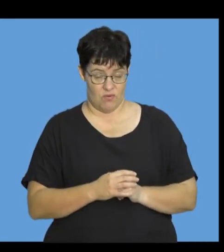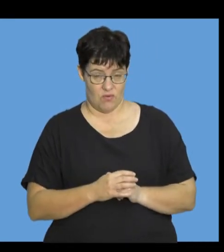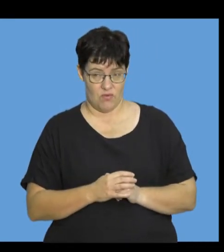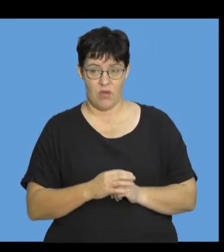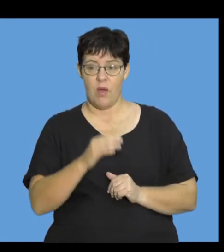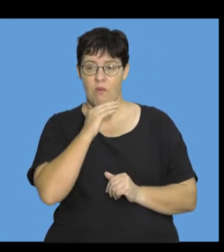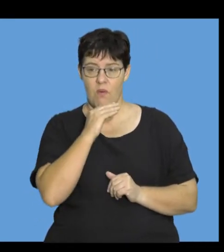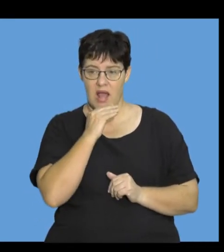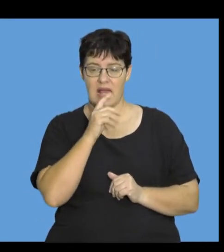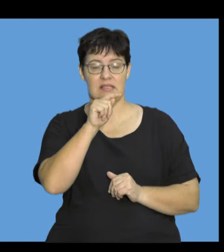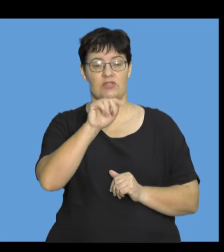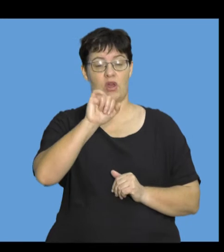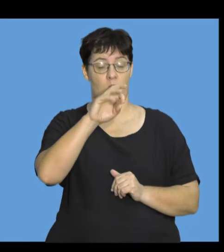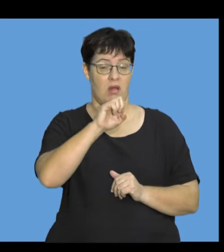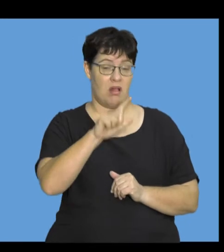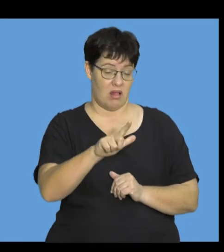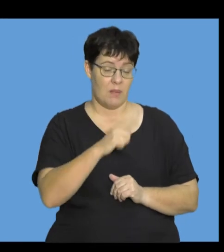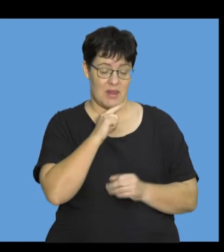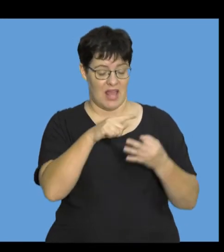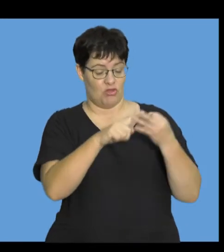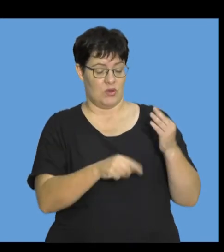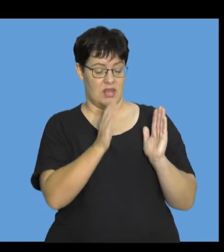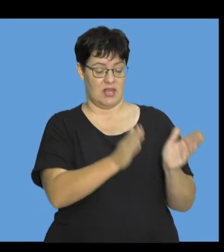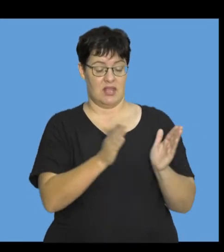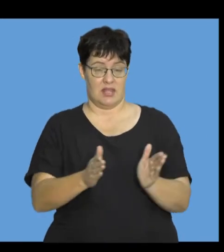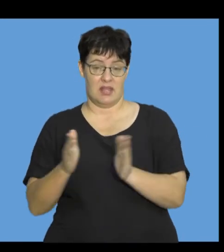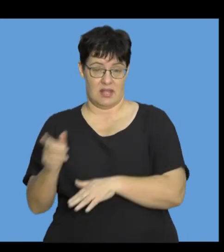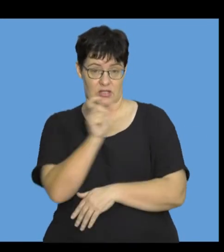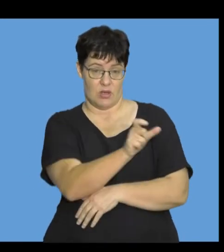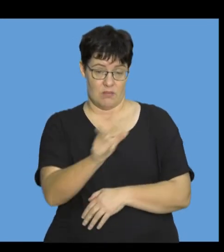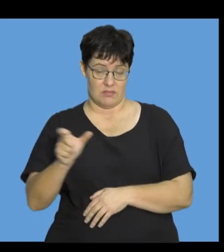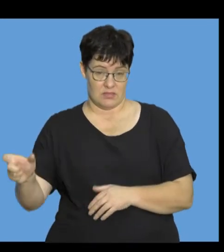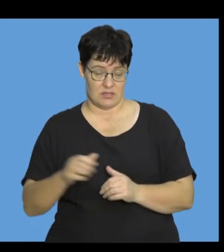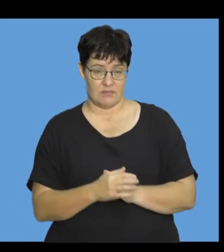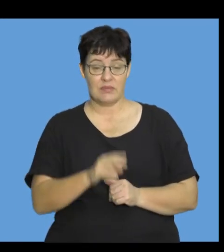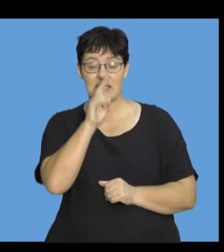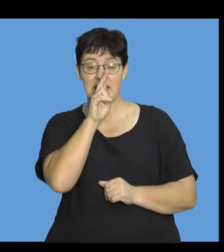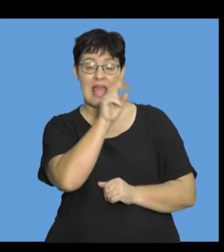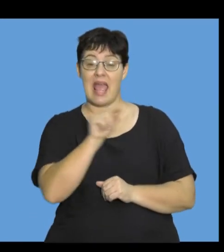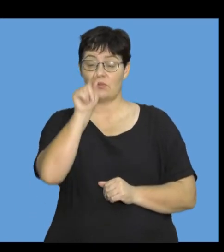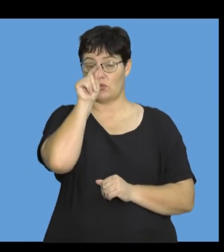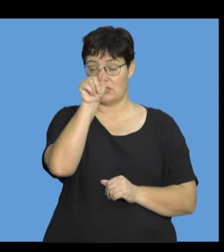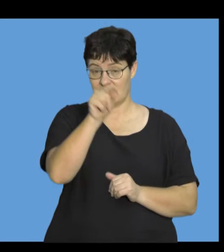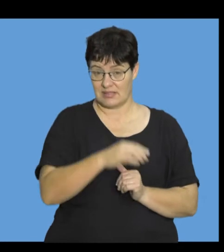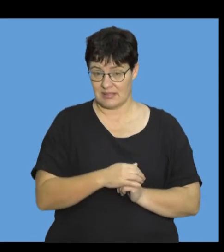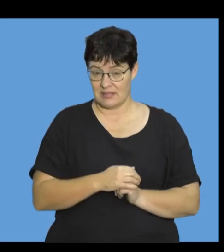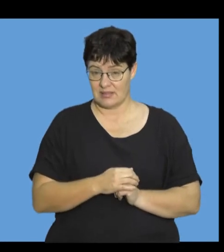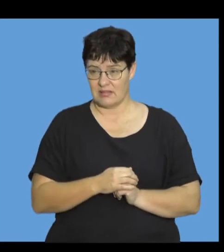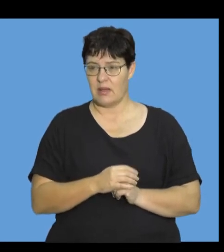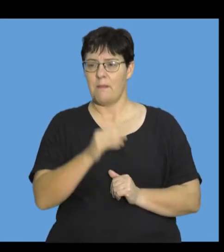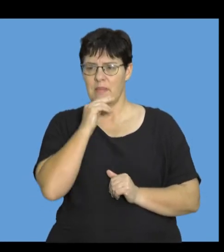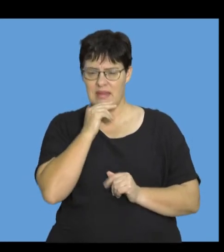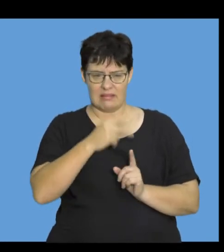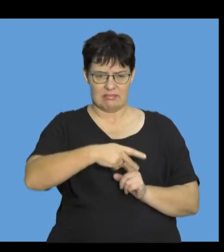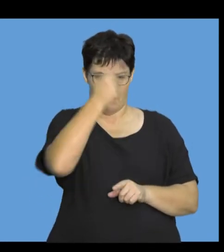Because remember, it's a trinomial, so it's 3 terms, right? You can already see that my exponent here is